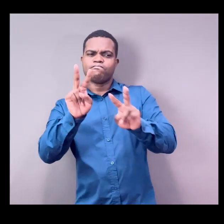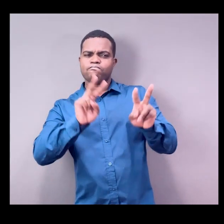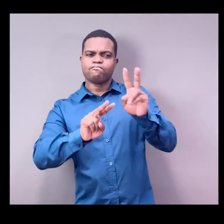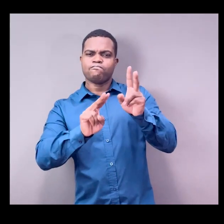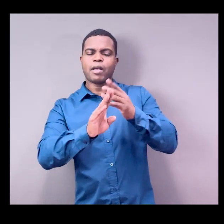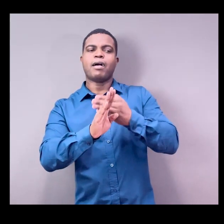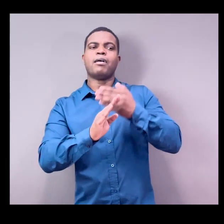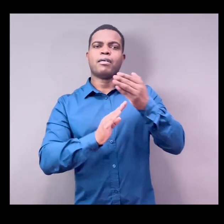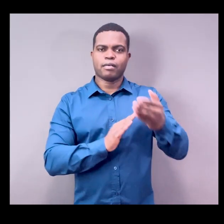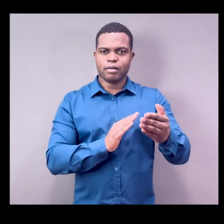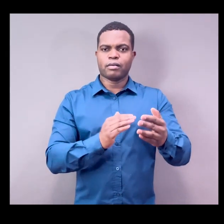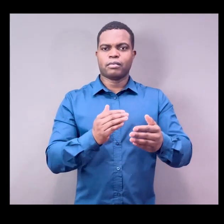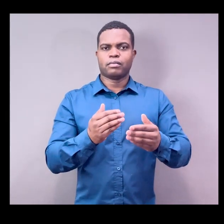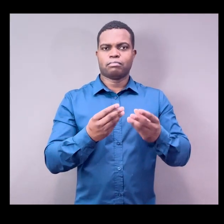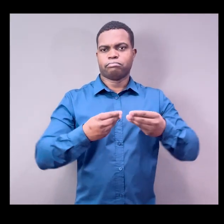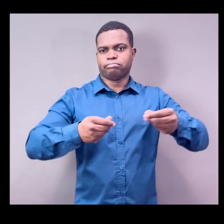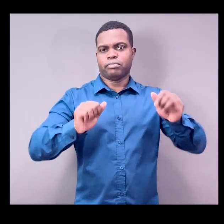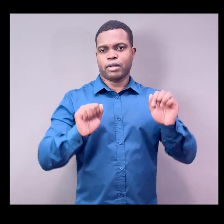you start